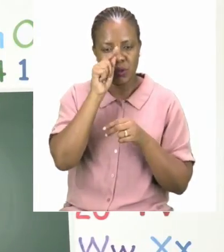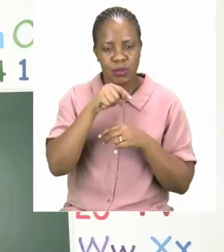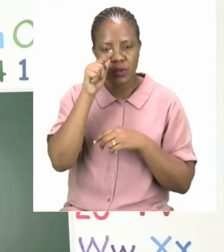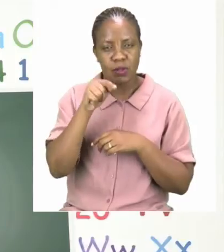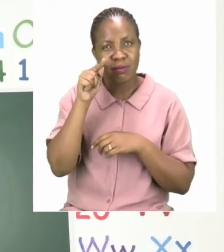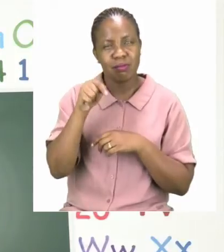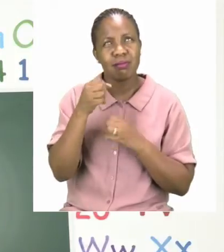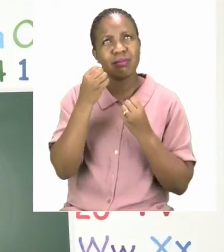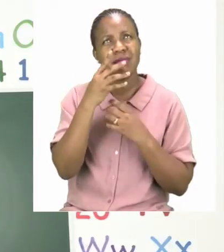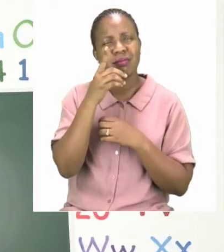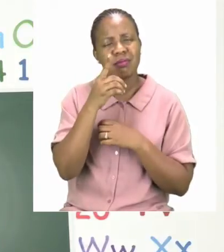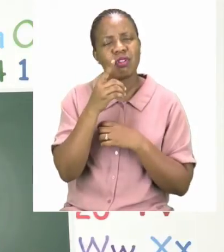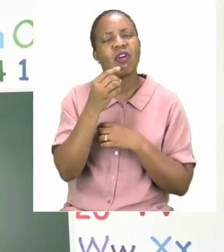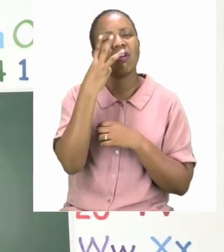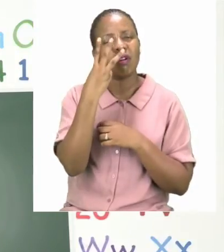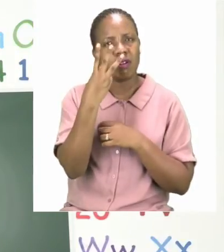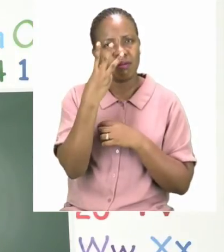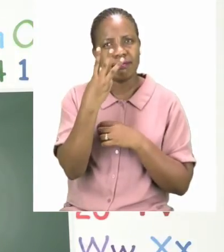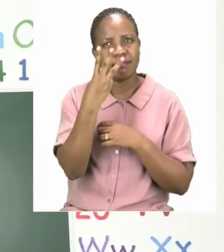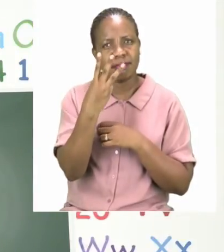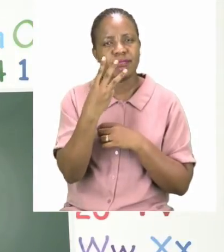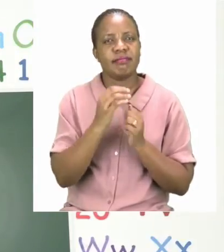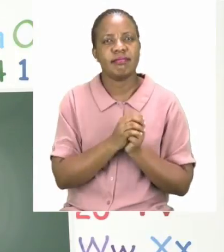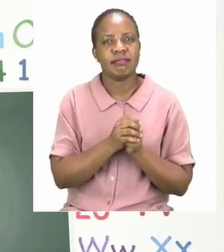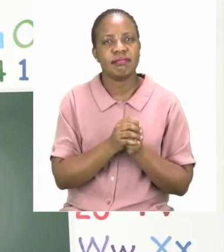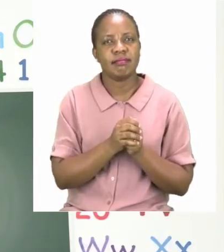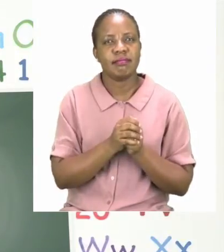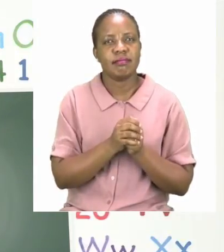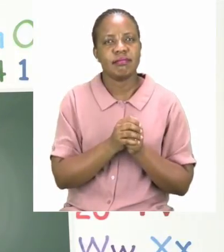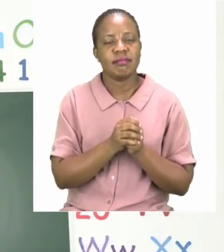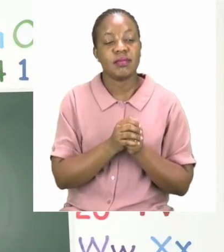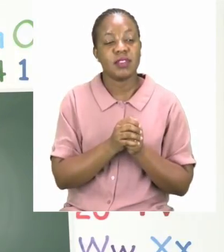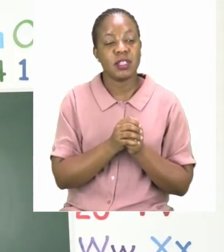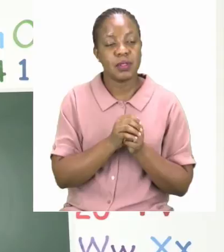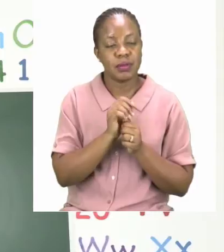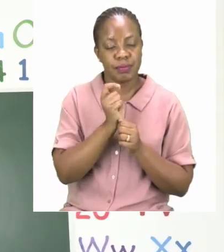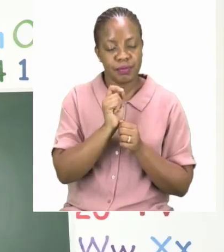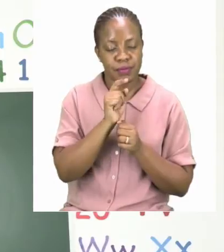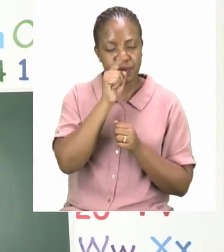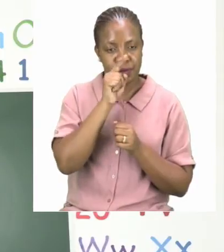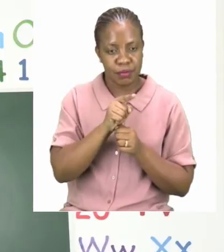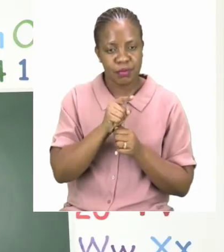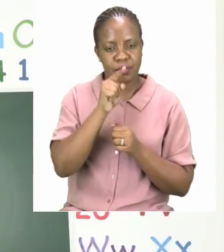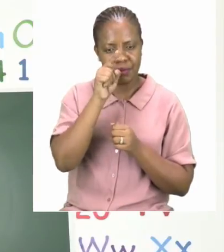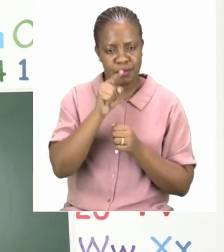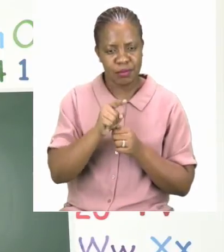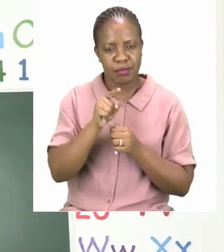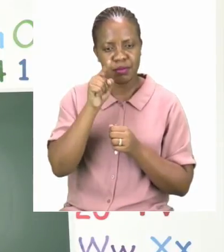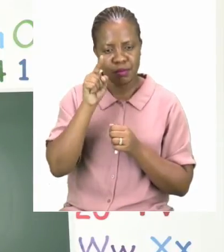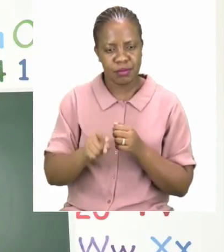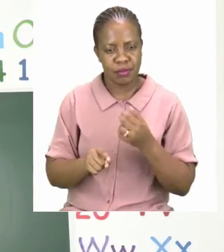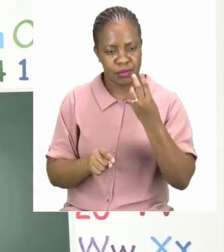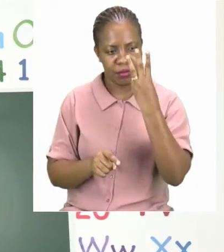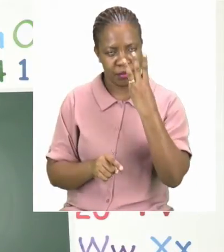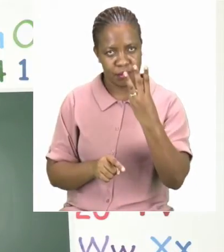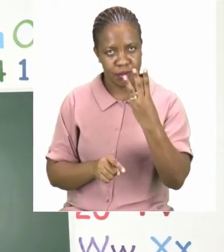How many sticks are we writing? Yes, we are going to write 3 sticks. You should also